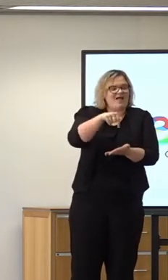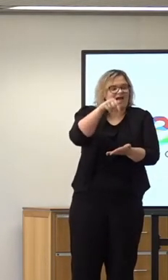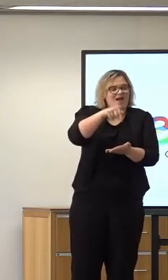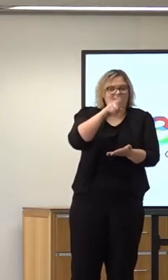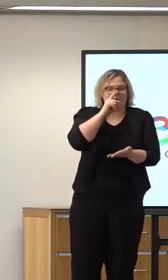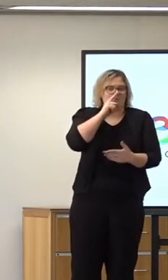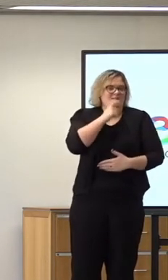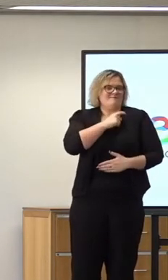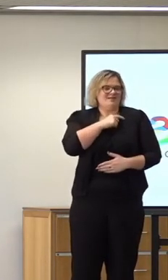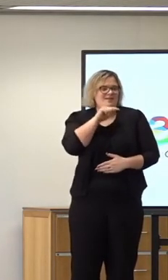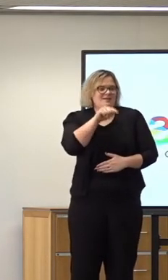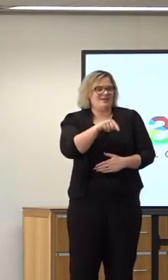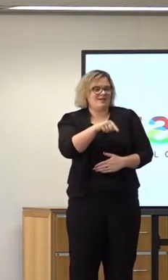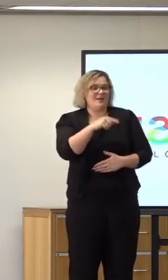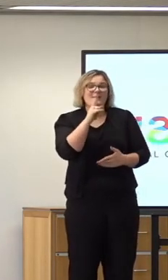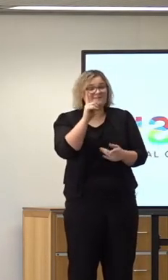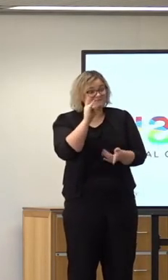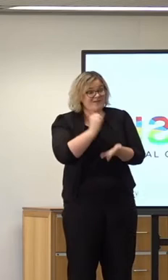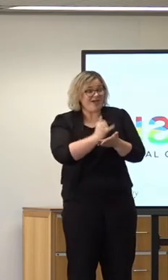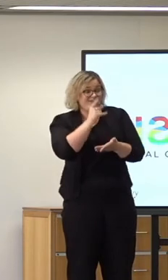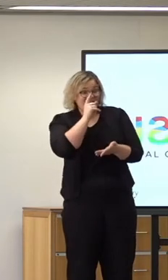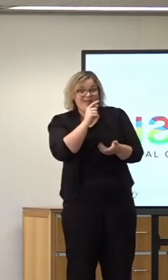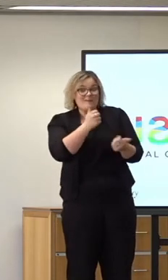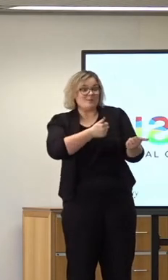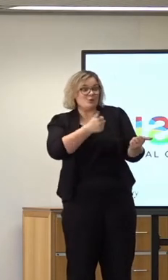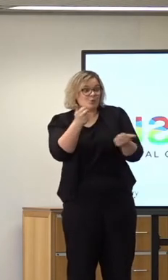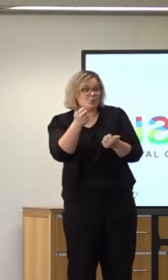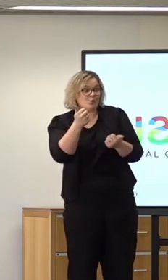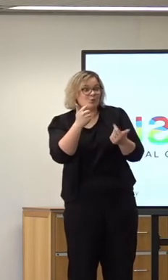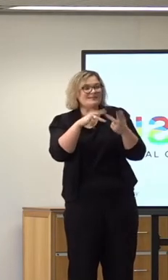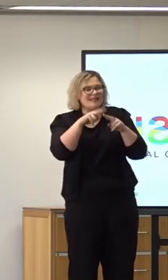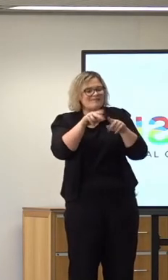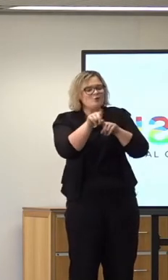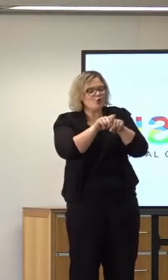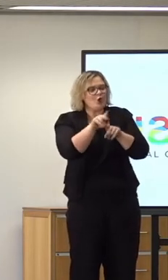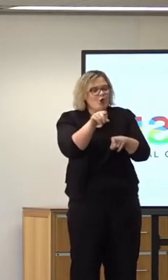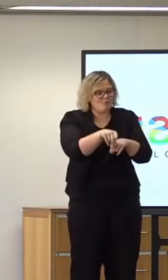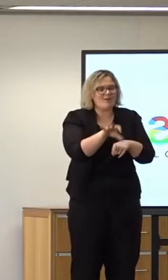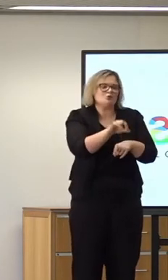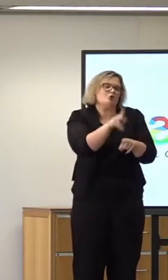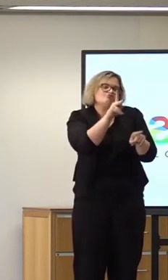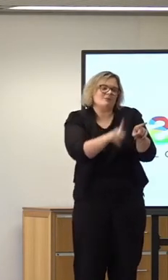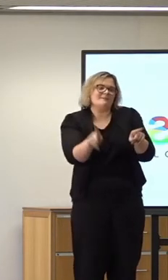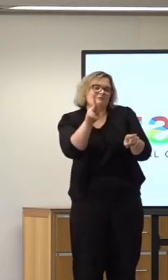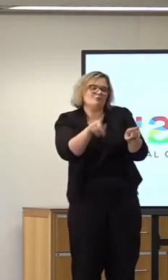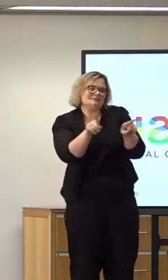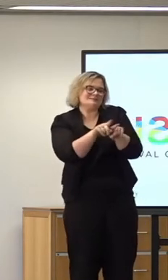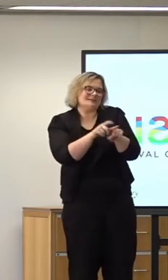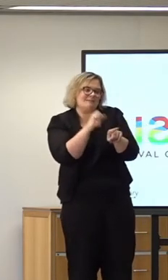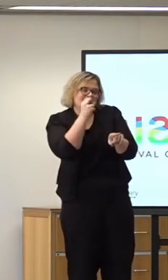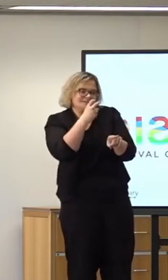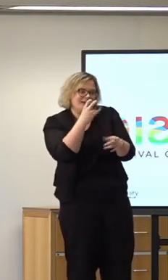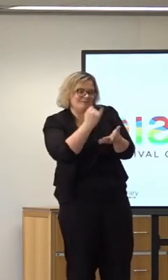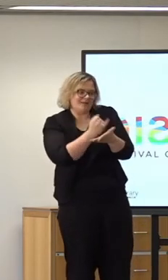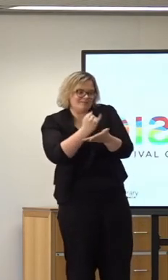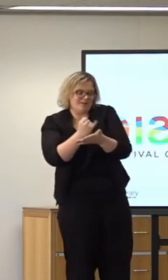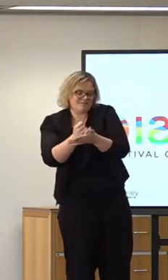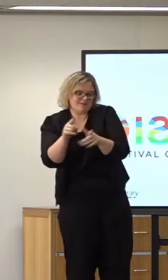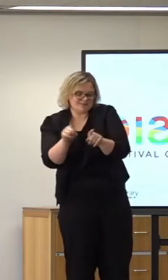fear, and I think failure is a good thing in most circumstances, provided you learn from it and don't do it again. I think